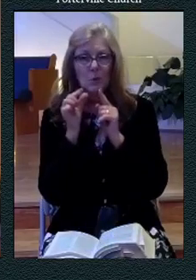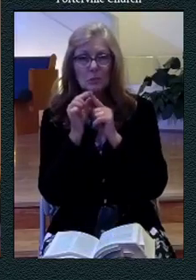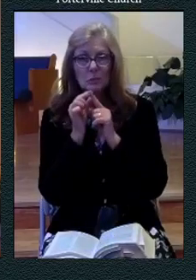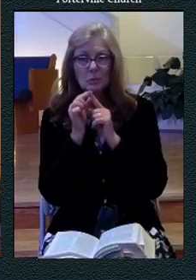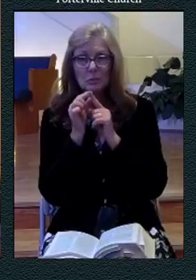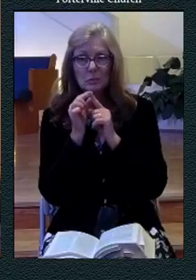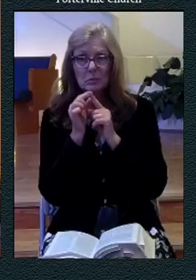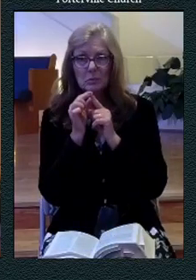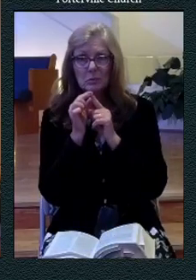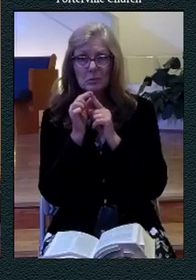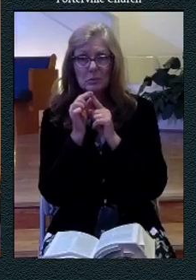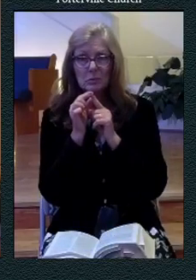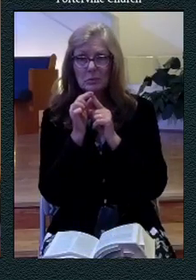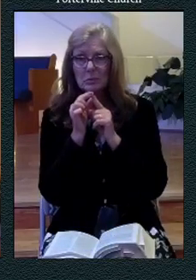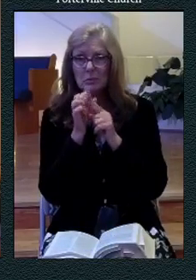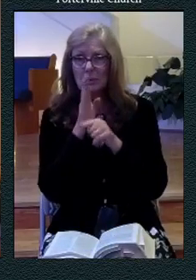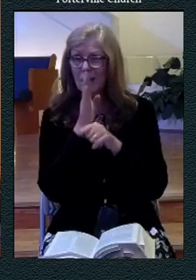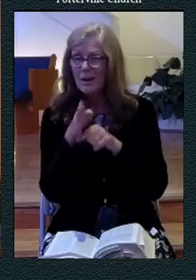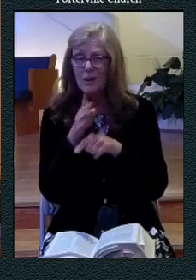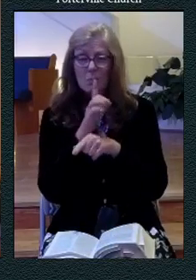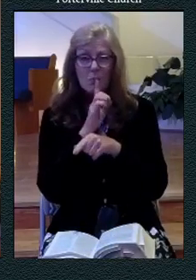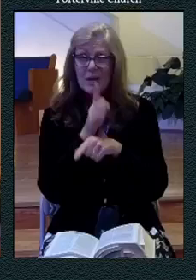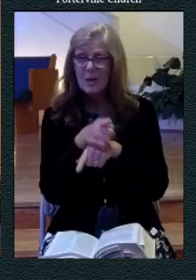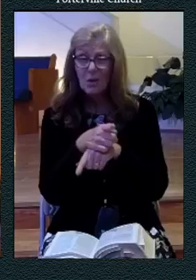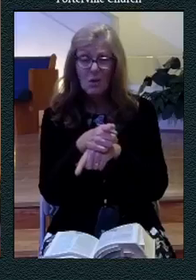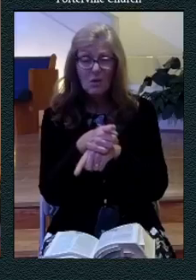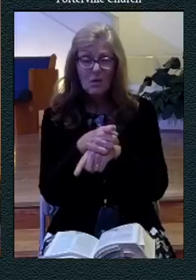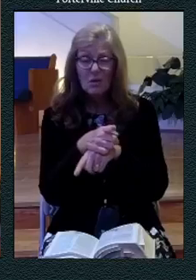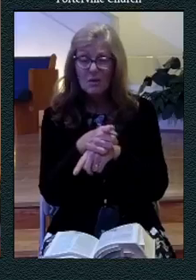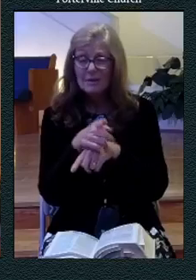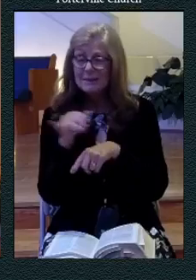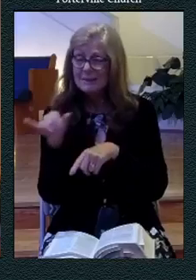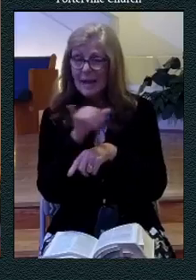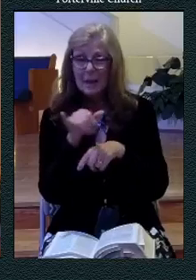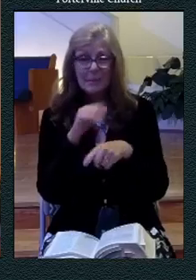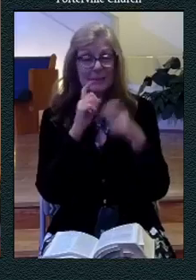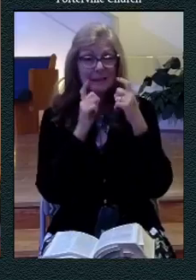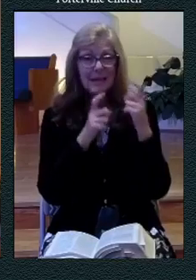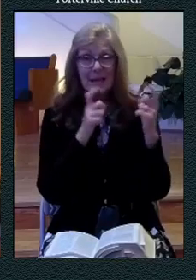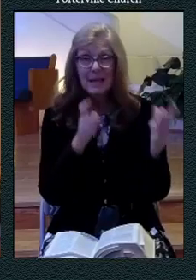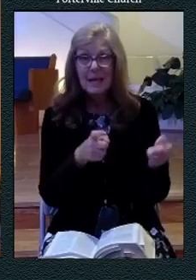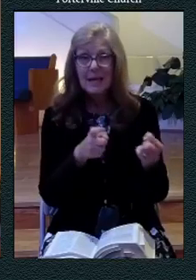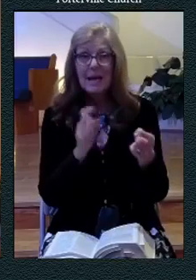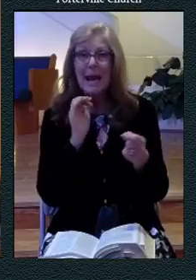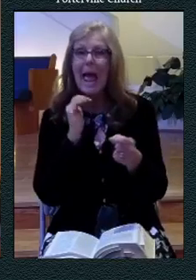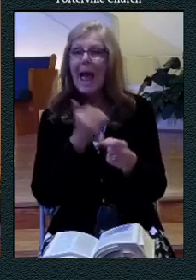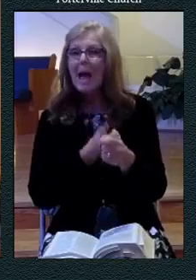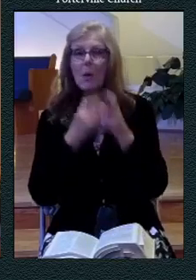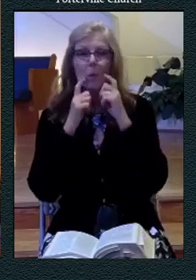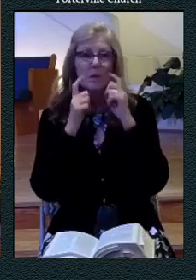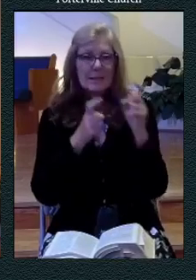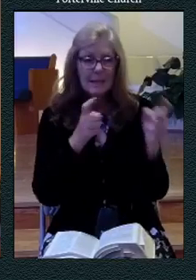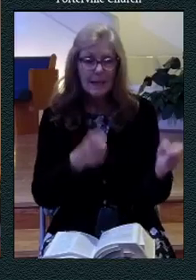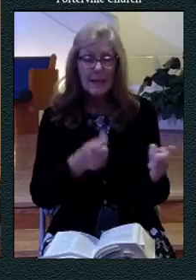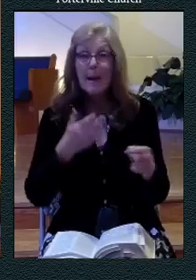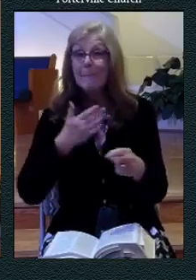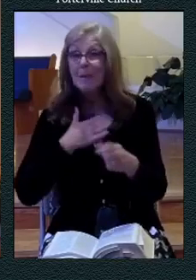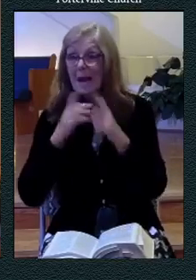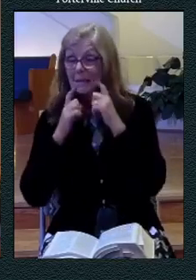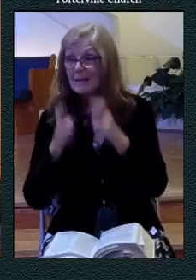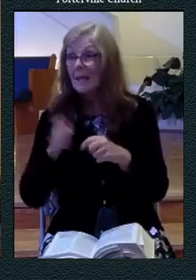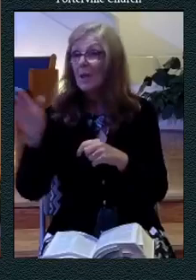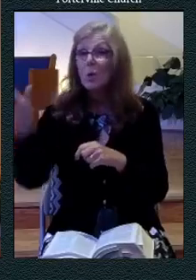in concrete terms that are just as real as the sin itself, in concrete terms, our sin, my sin, your